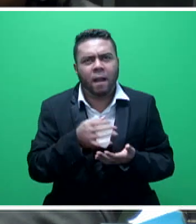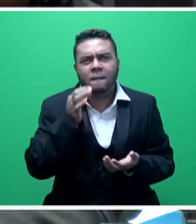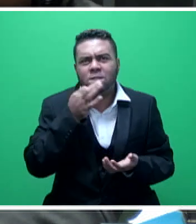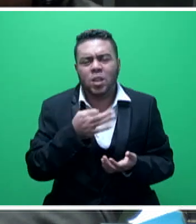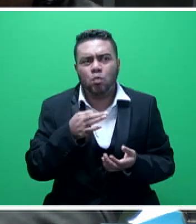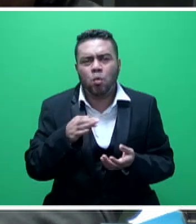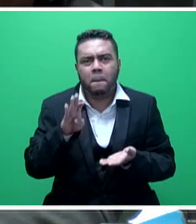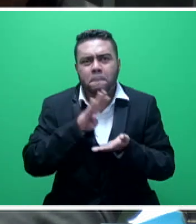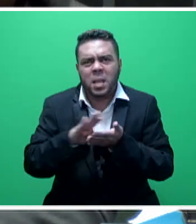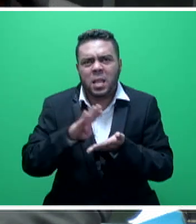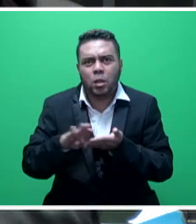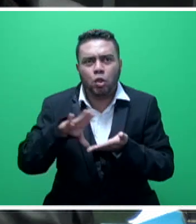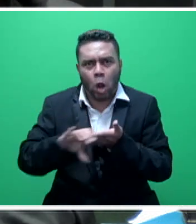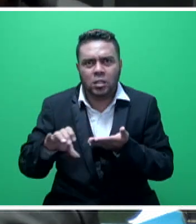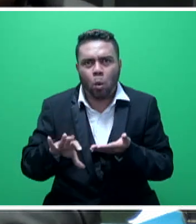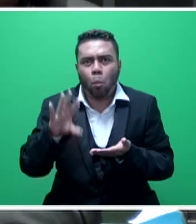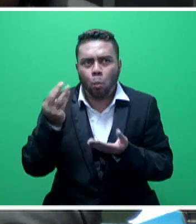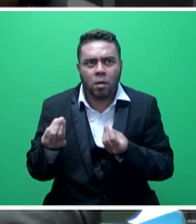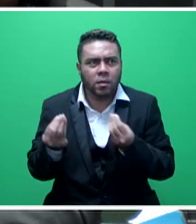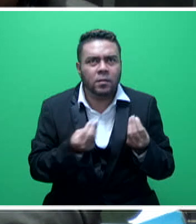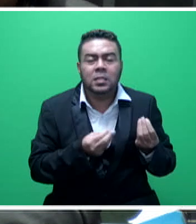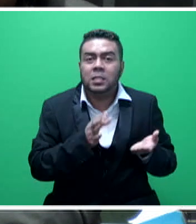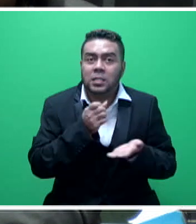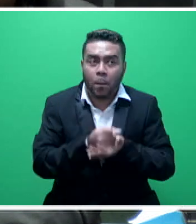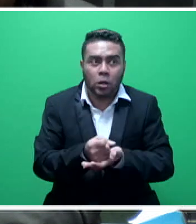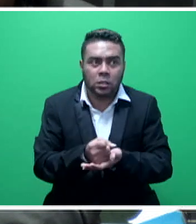billion worth of support from all around the world